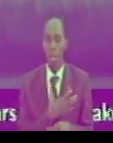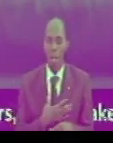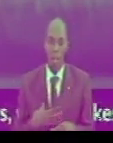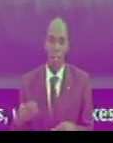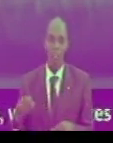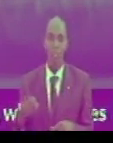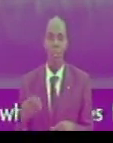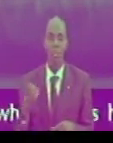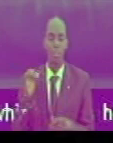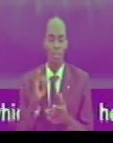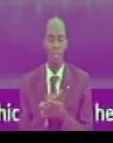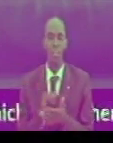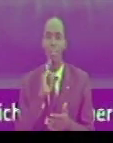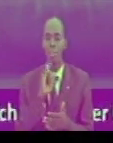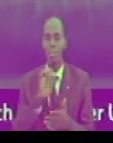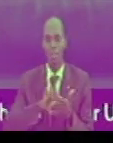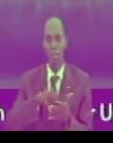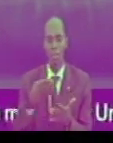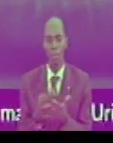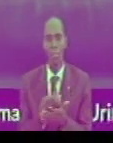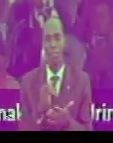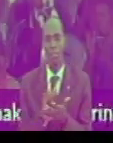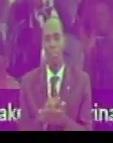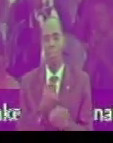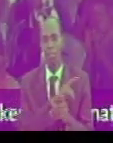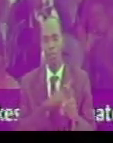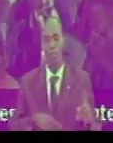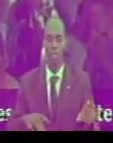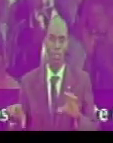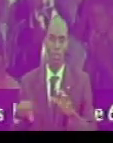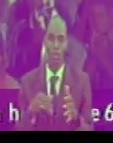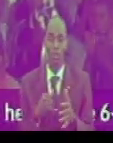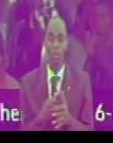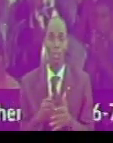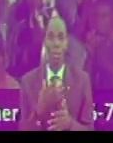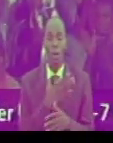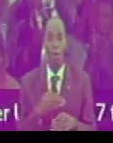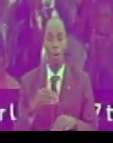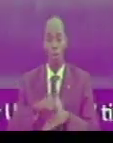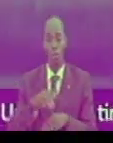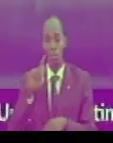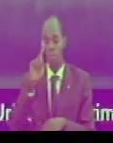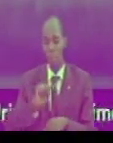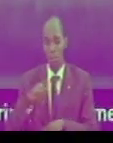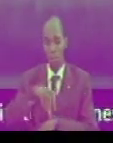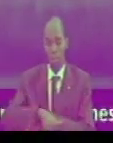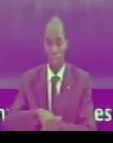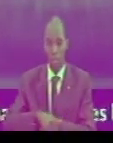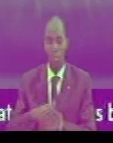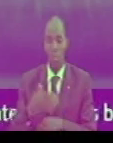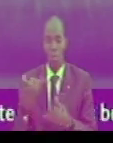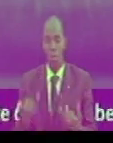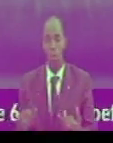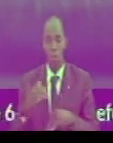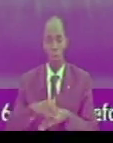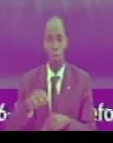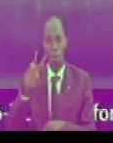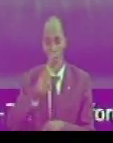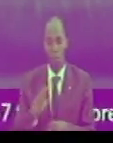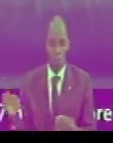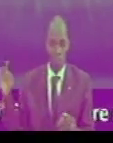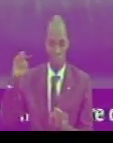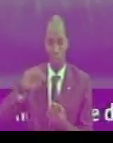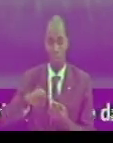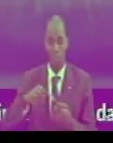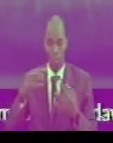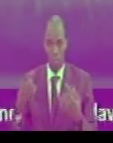today. I did not use nose masks. I did not use any cardigan. I did not use any blanket. And I do